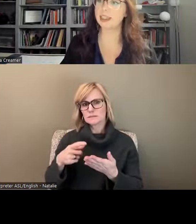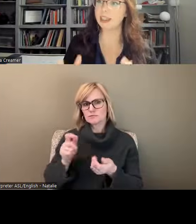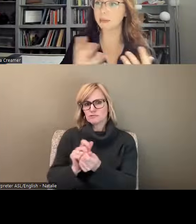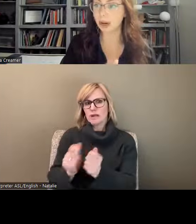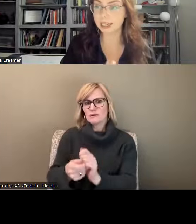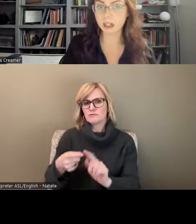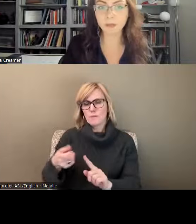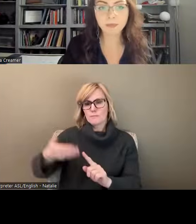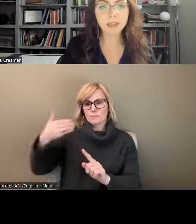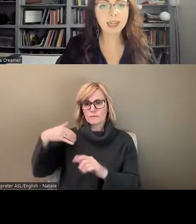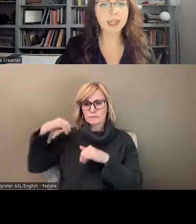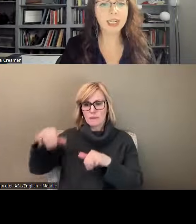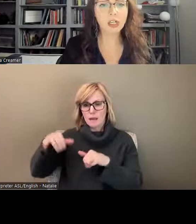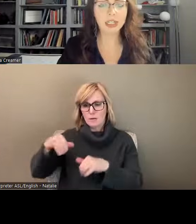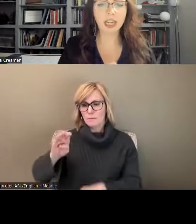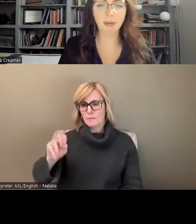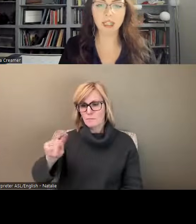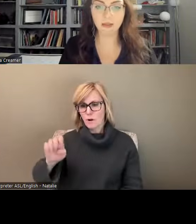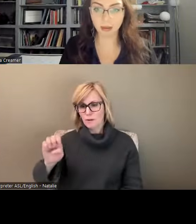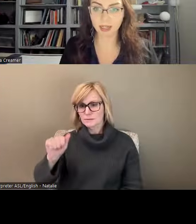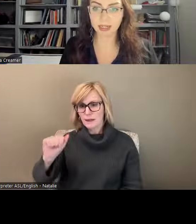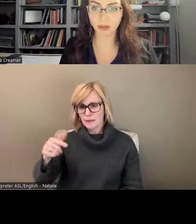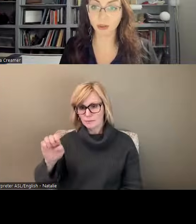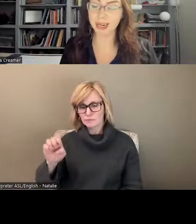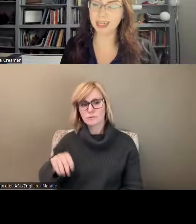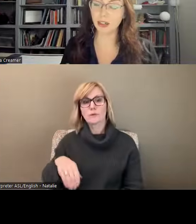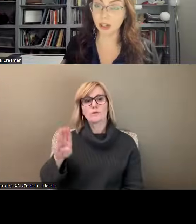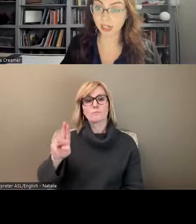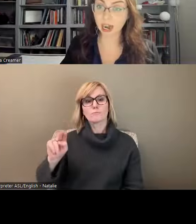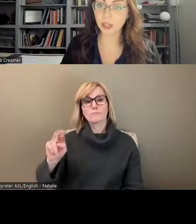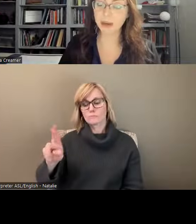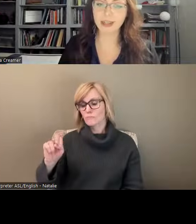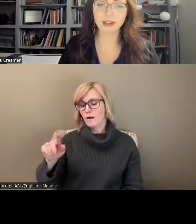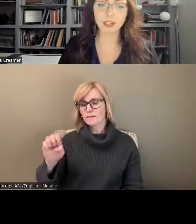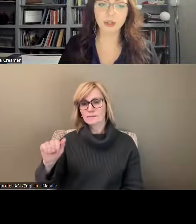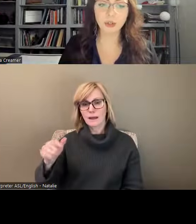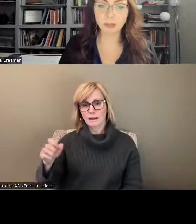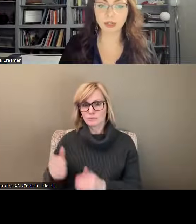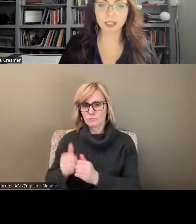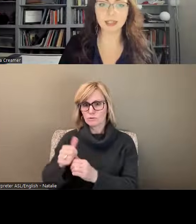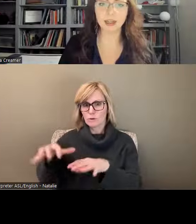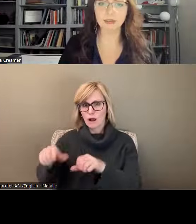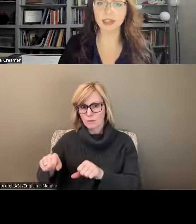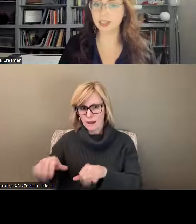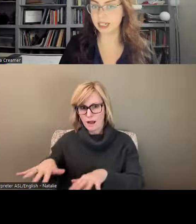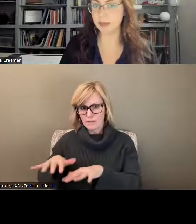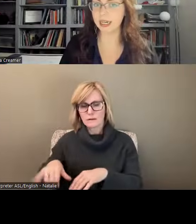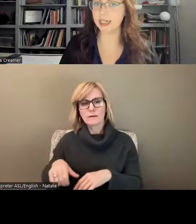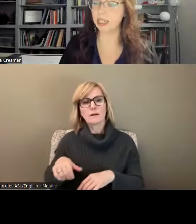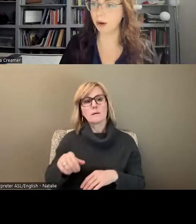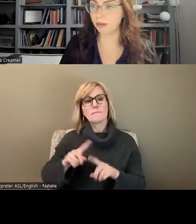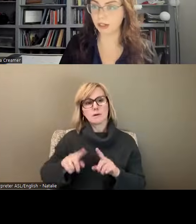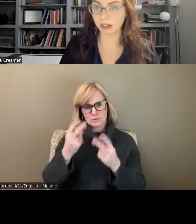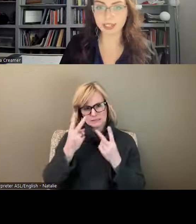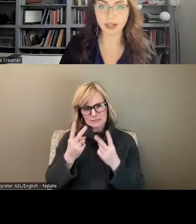patterns in the Bronze Age. In addition to settlements of the Bronze Age remaining largely occupied, there's a new appearance of evenly